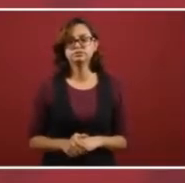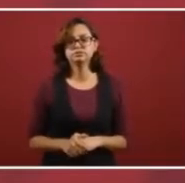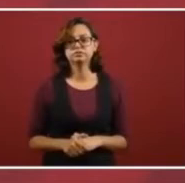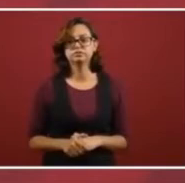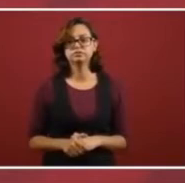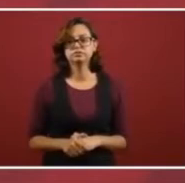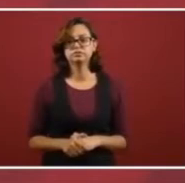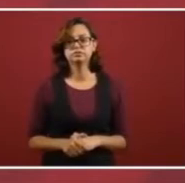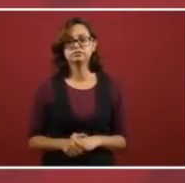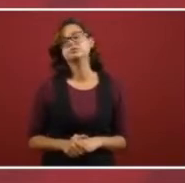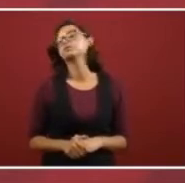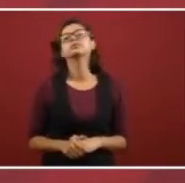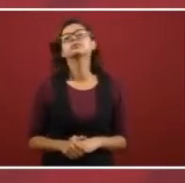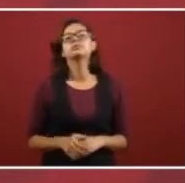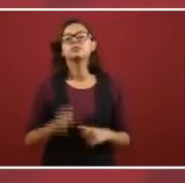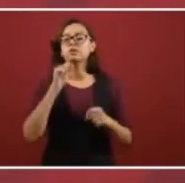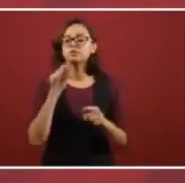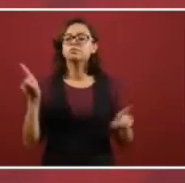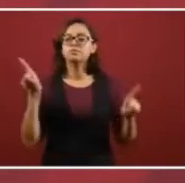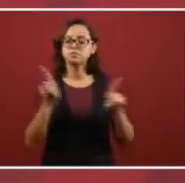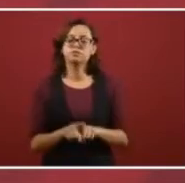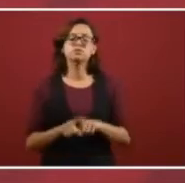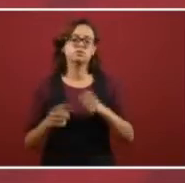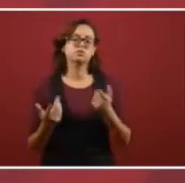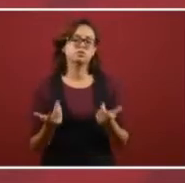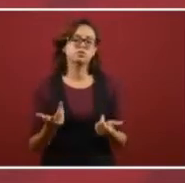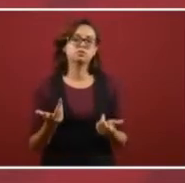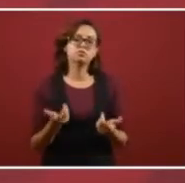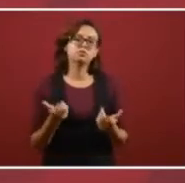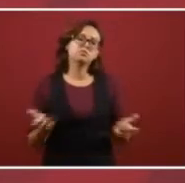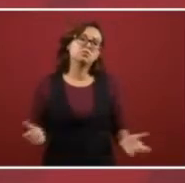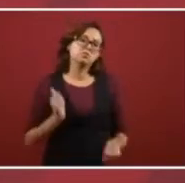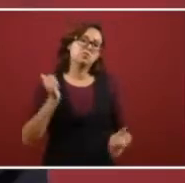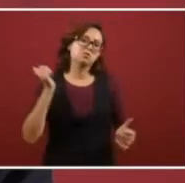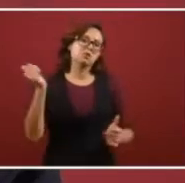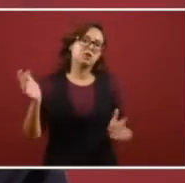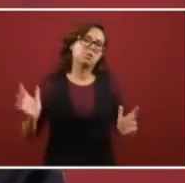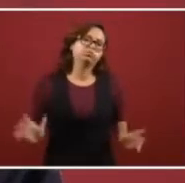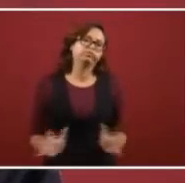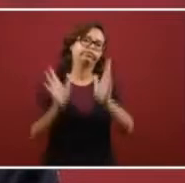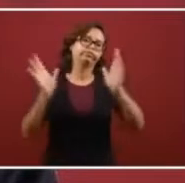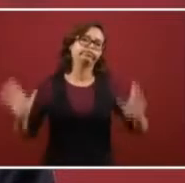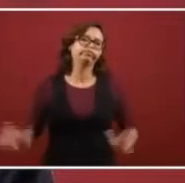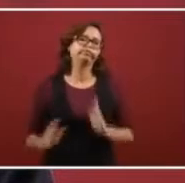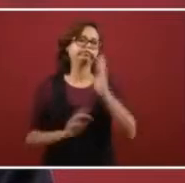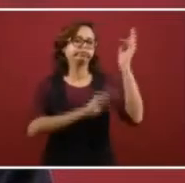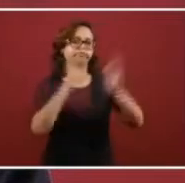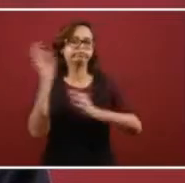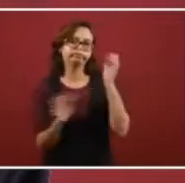the whole promotion that is being done to encourage reading